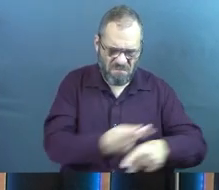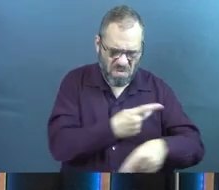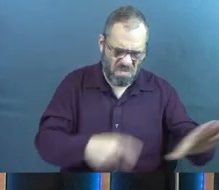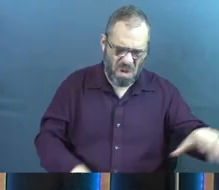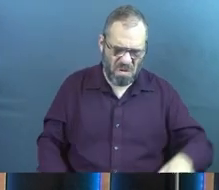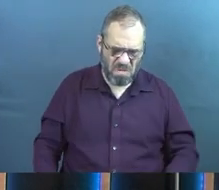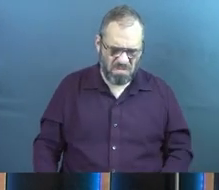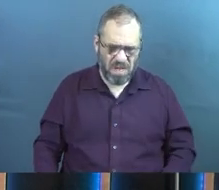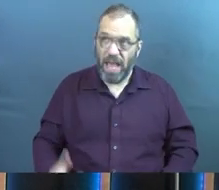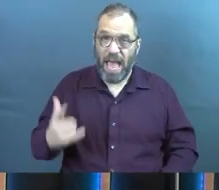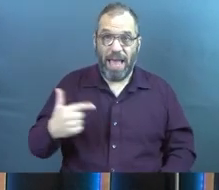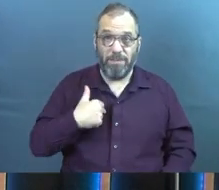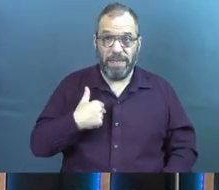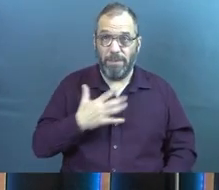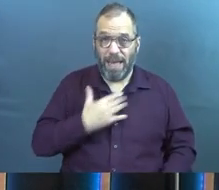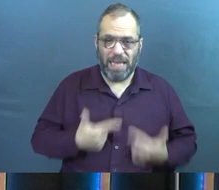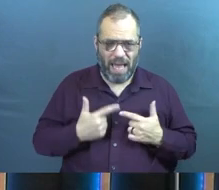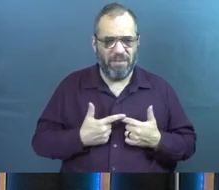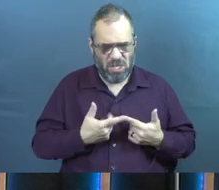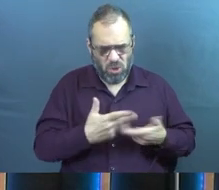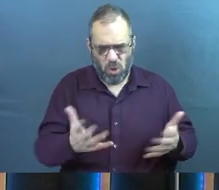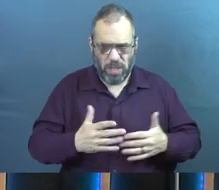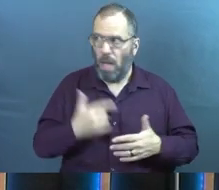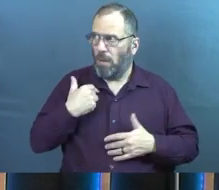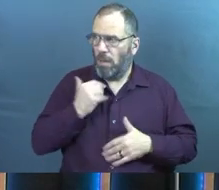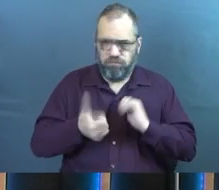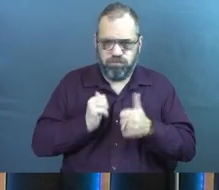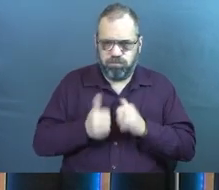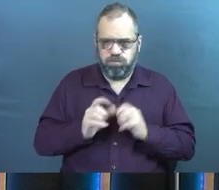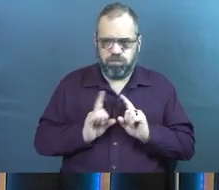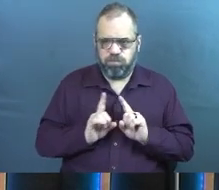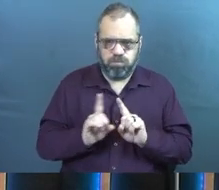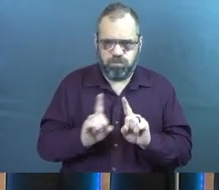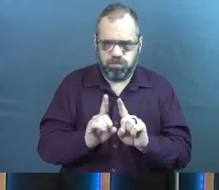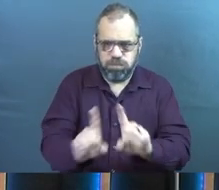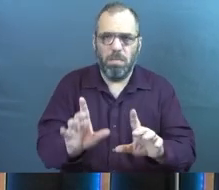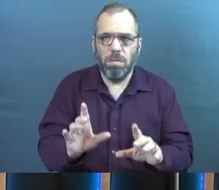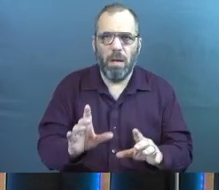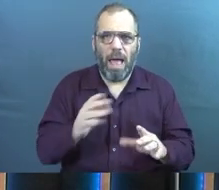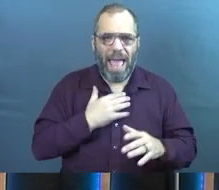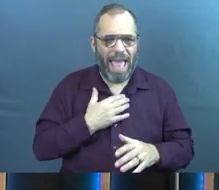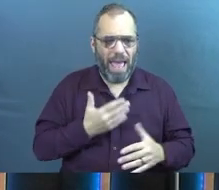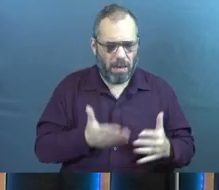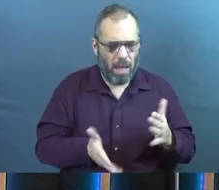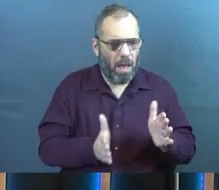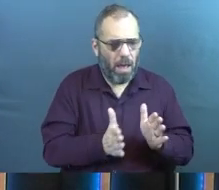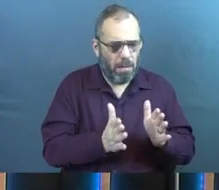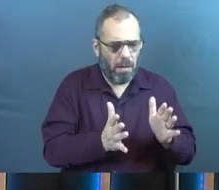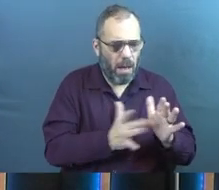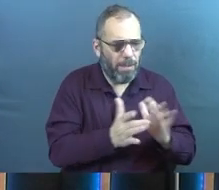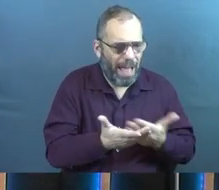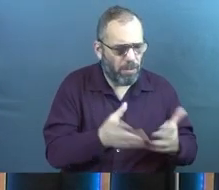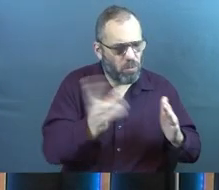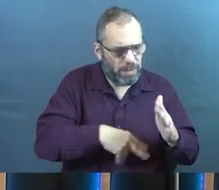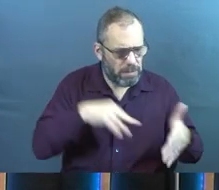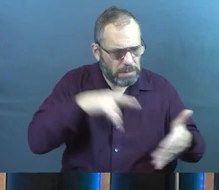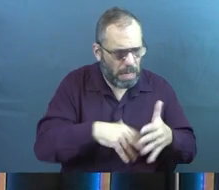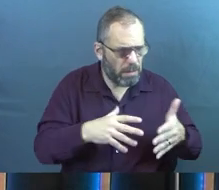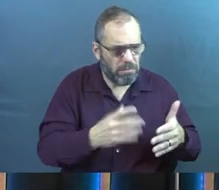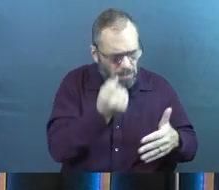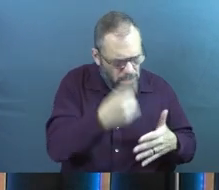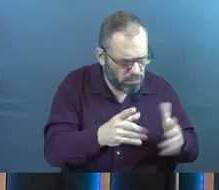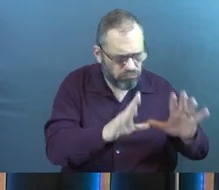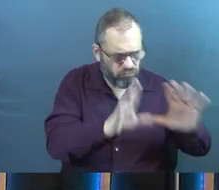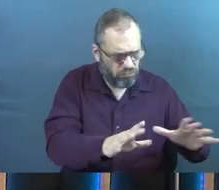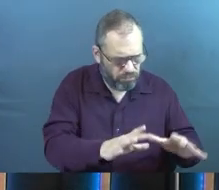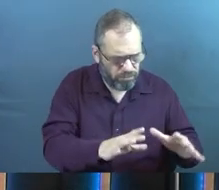our life is a race, and he's at the beginning and says, here's what I want you to do. I want you to get to that finish line. Also, here's a self-help book called the Bible. Read it, study it,